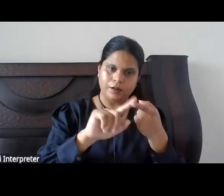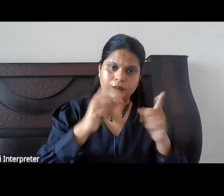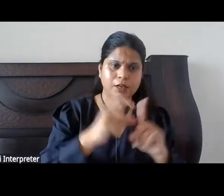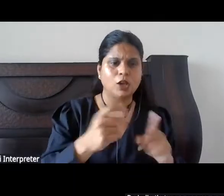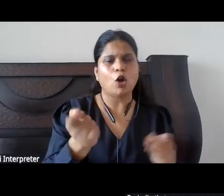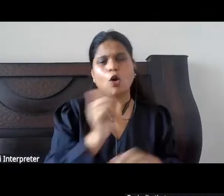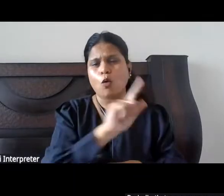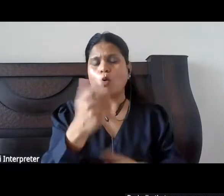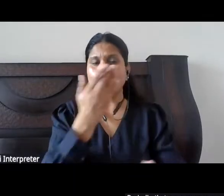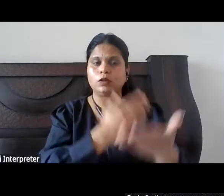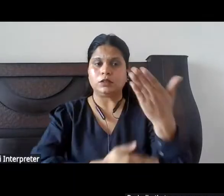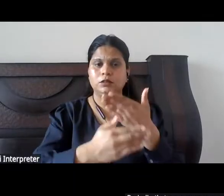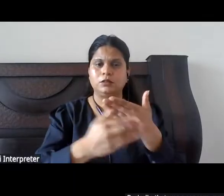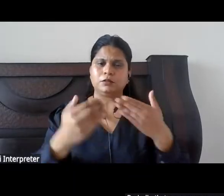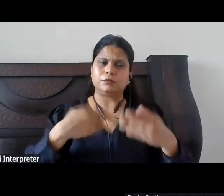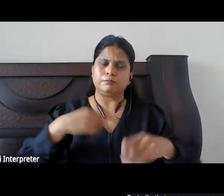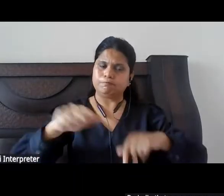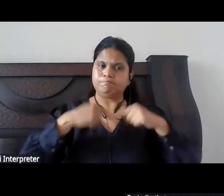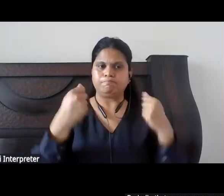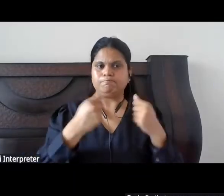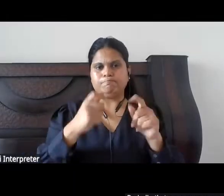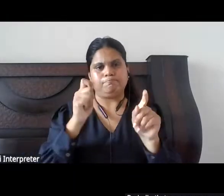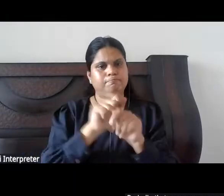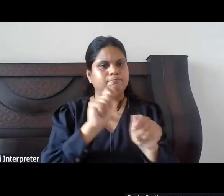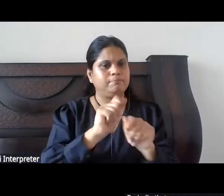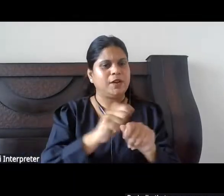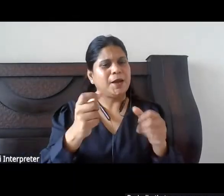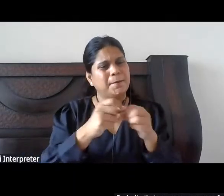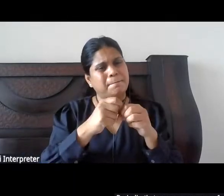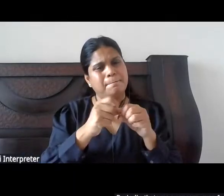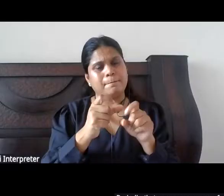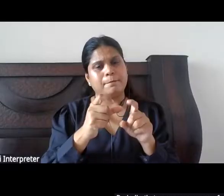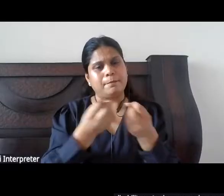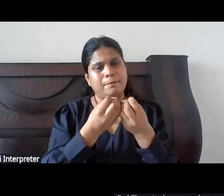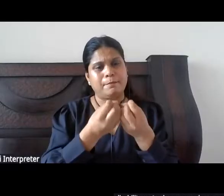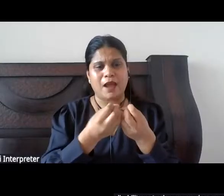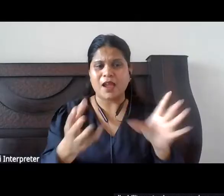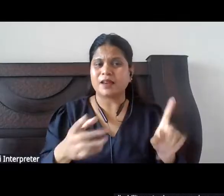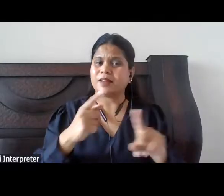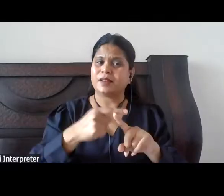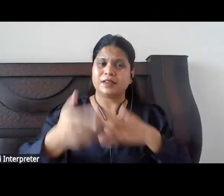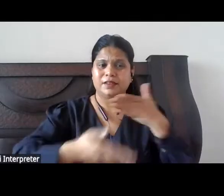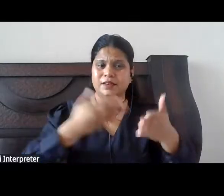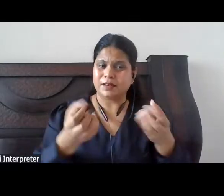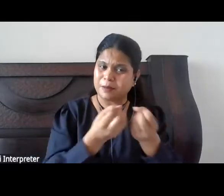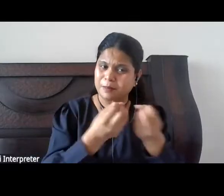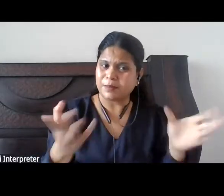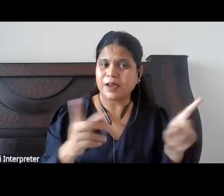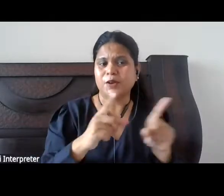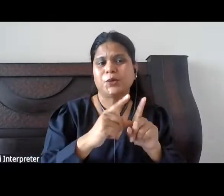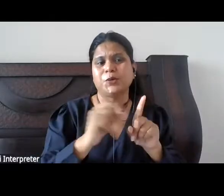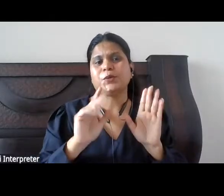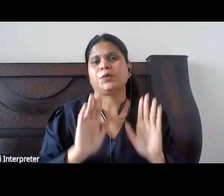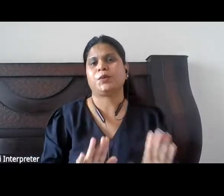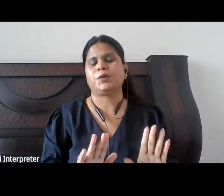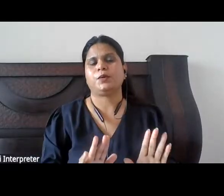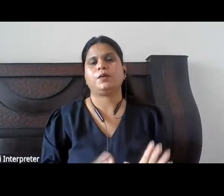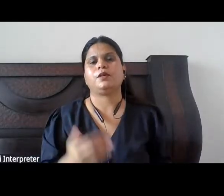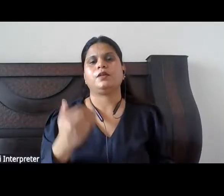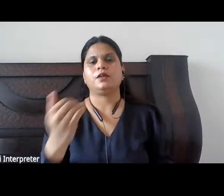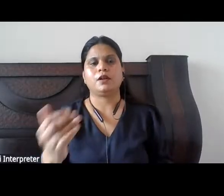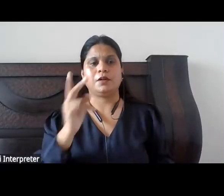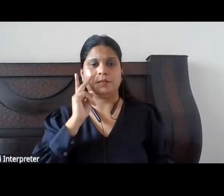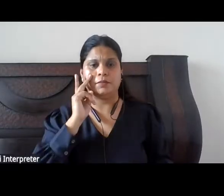because we have worked so much, we have worked a lot on training, and now looking back,